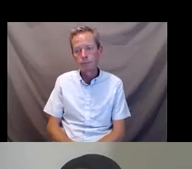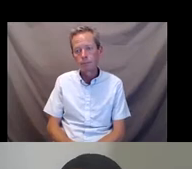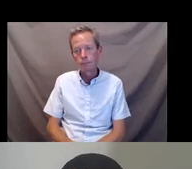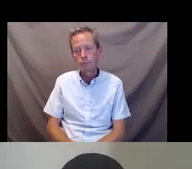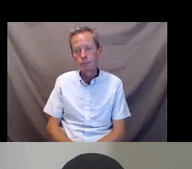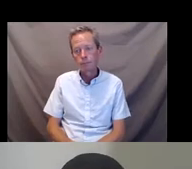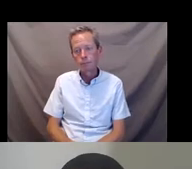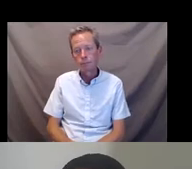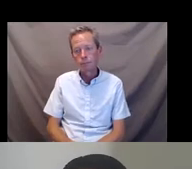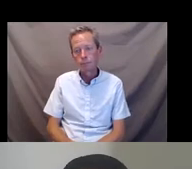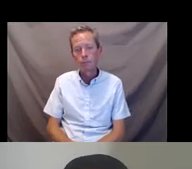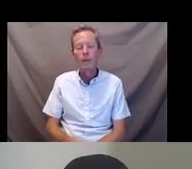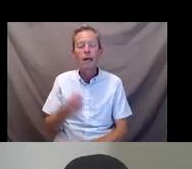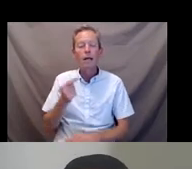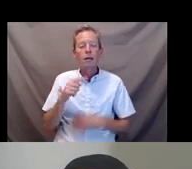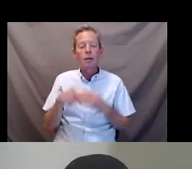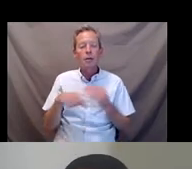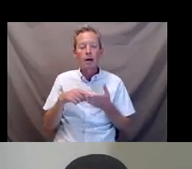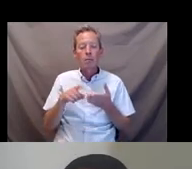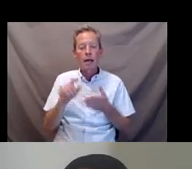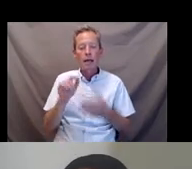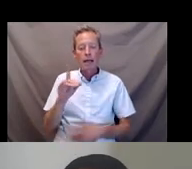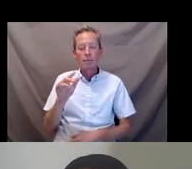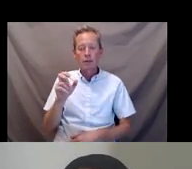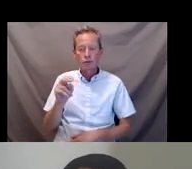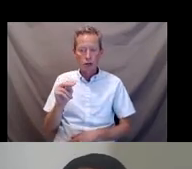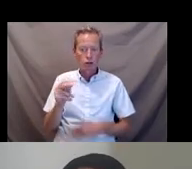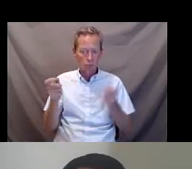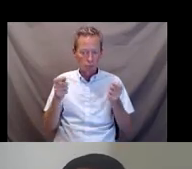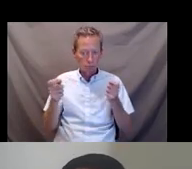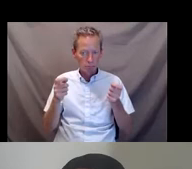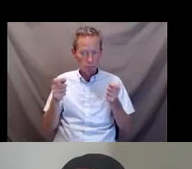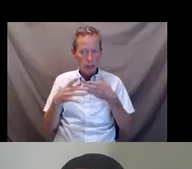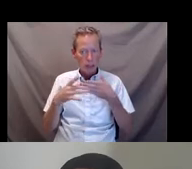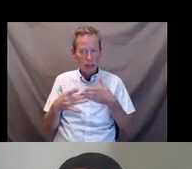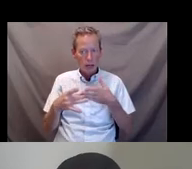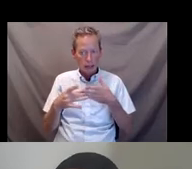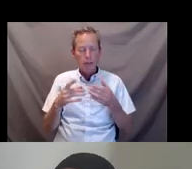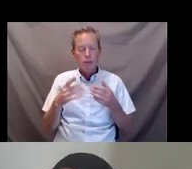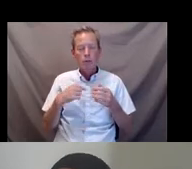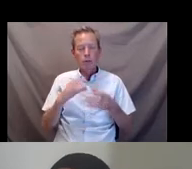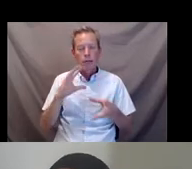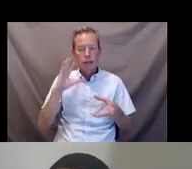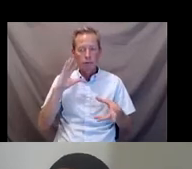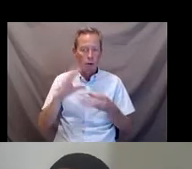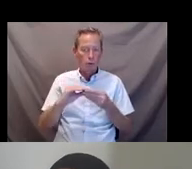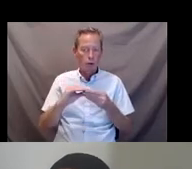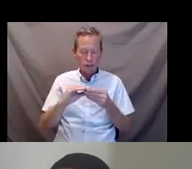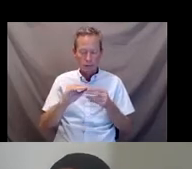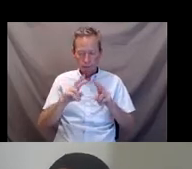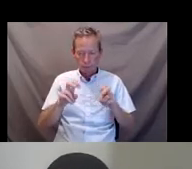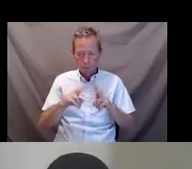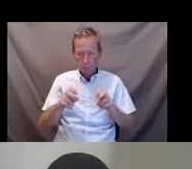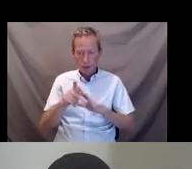Okay, so a little more about our pay administration guidelines. Again, that's where we'll be taking a comprehensive look at the policies that we have in place right